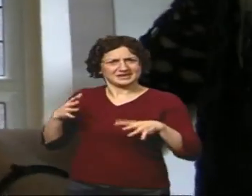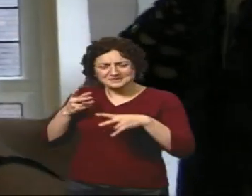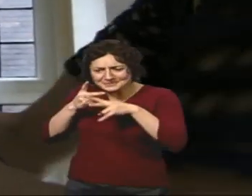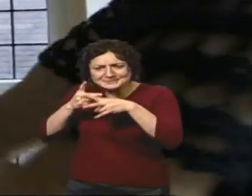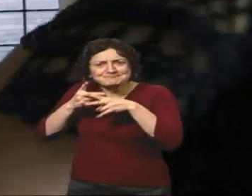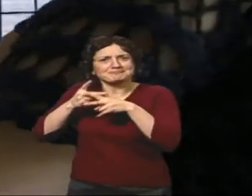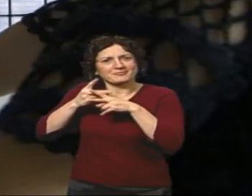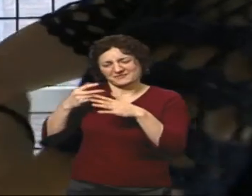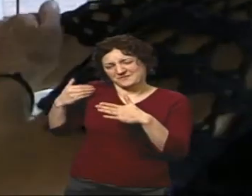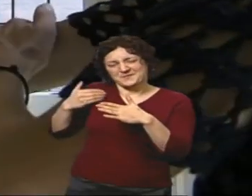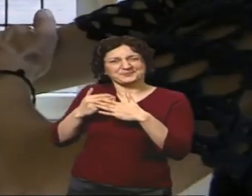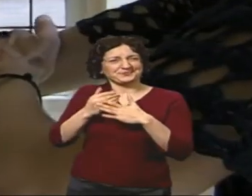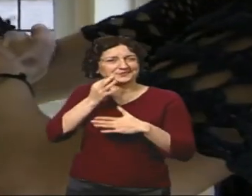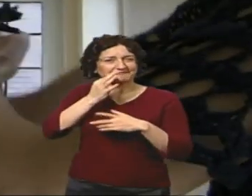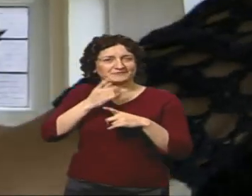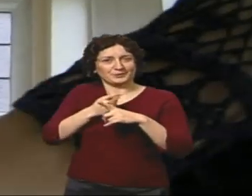test flight.